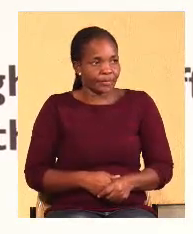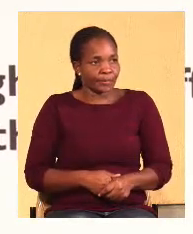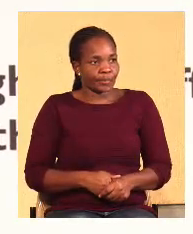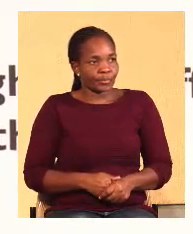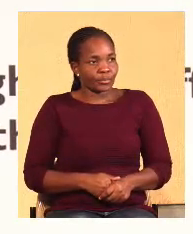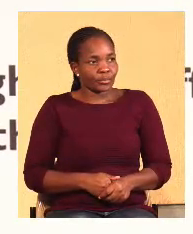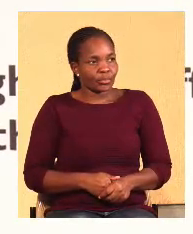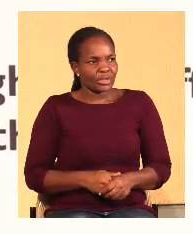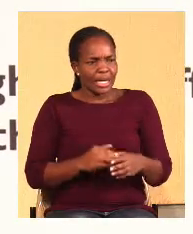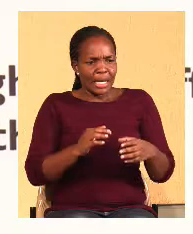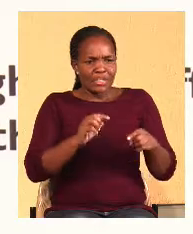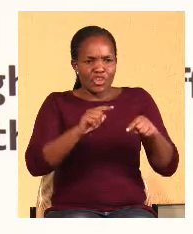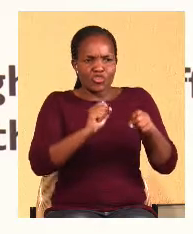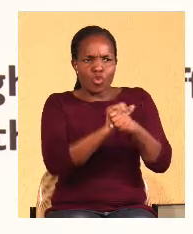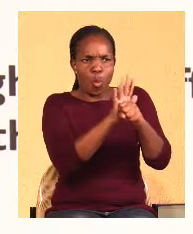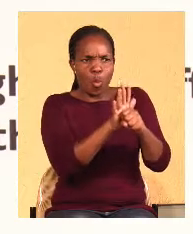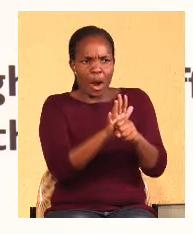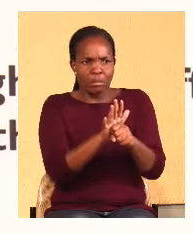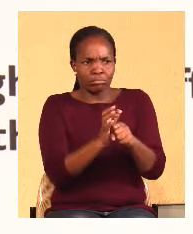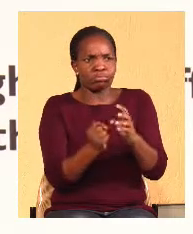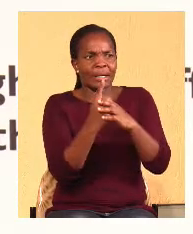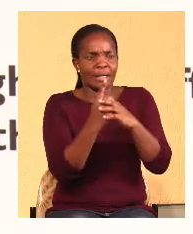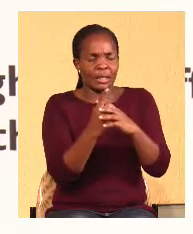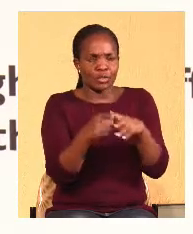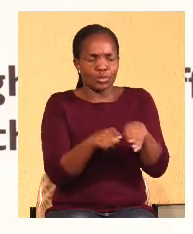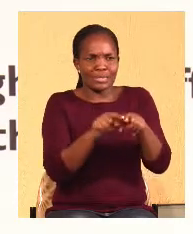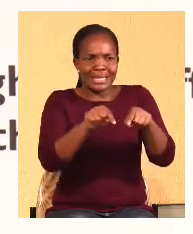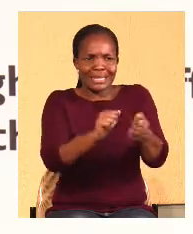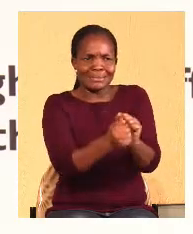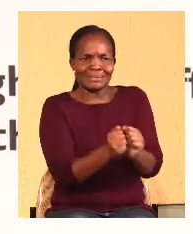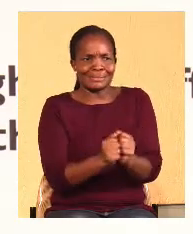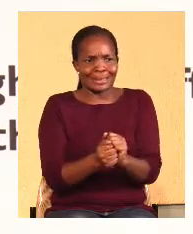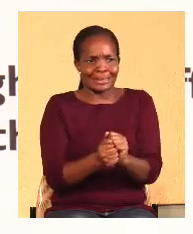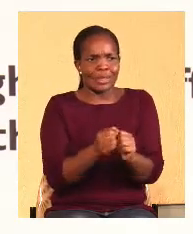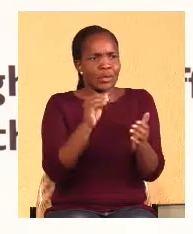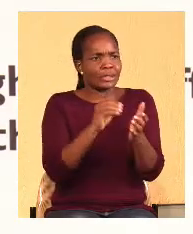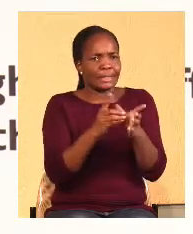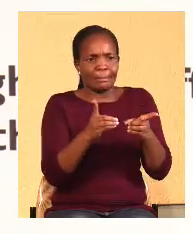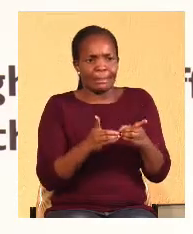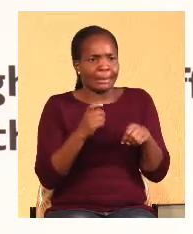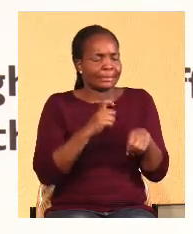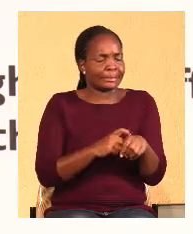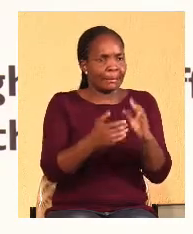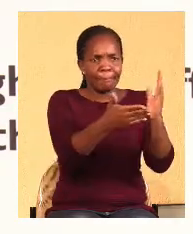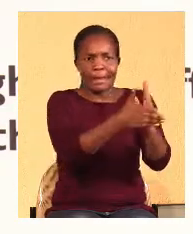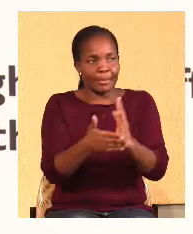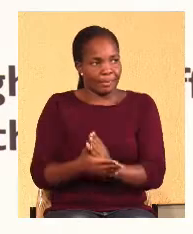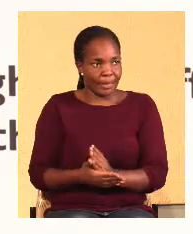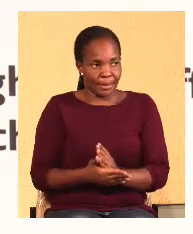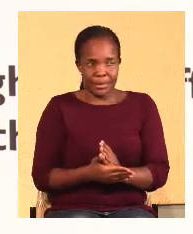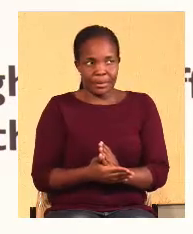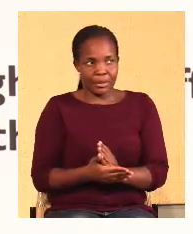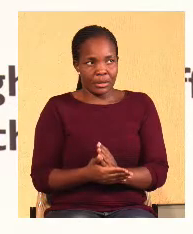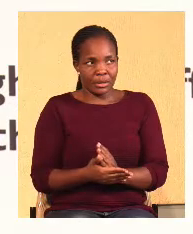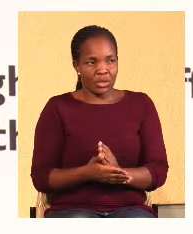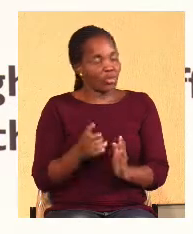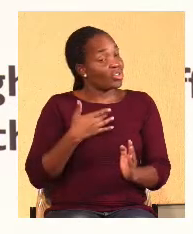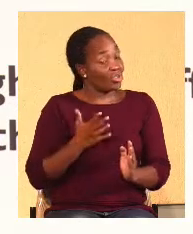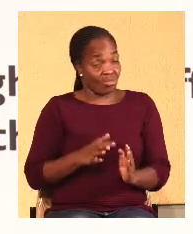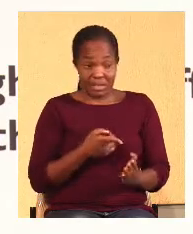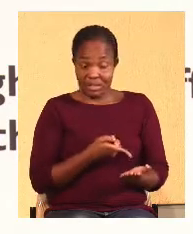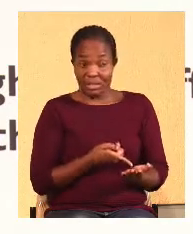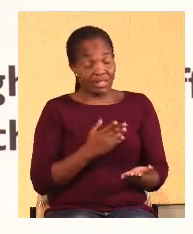by COVID-19 to come to an abrupt situation where we had to declare a state of emergency and so forth. It's not the kind of way that we want to get out of